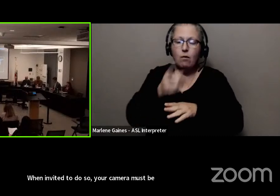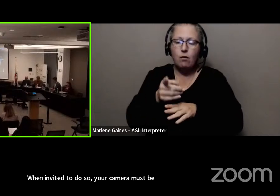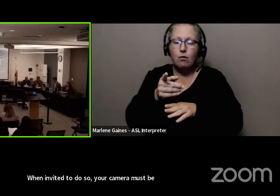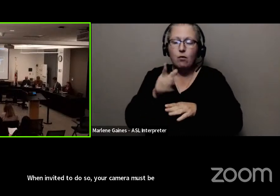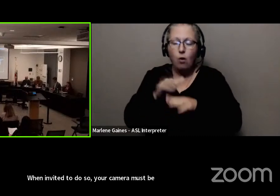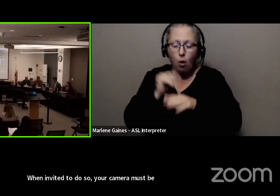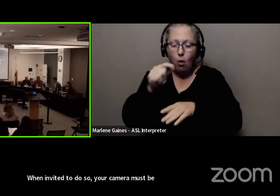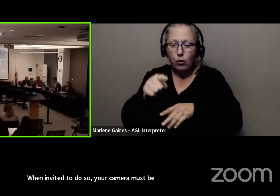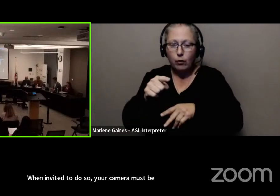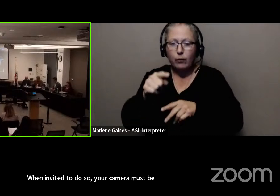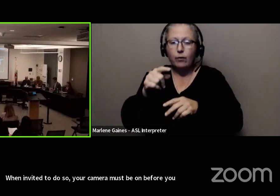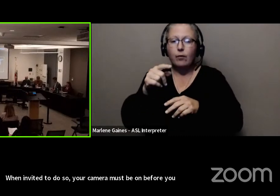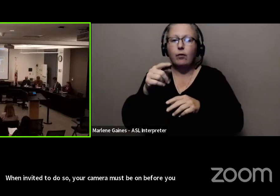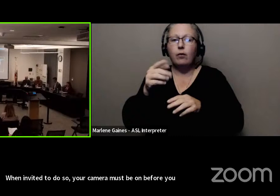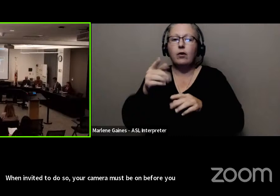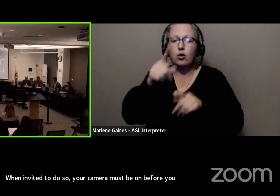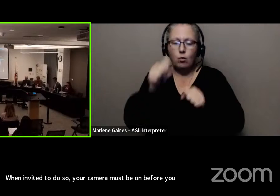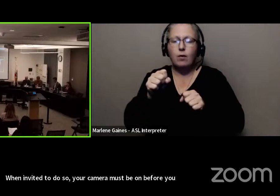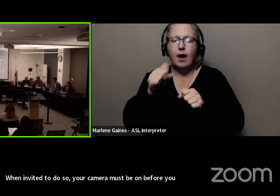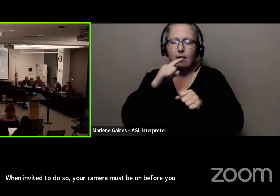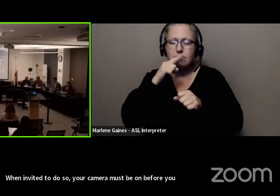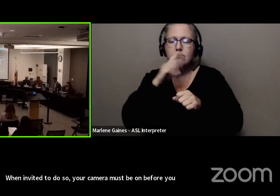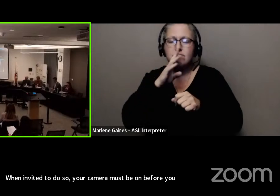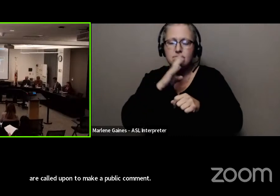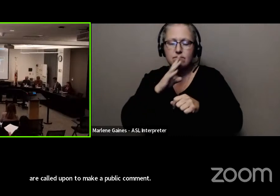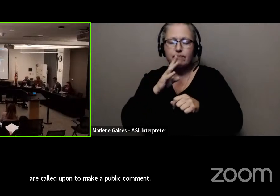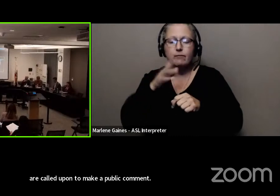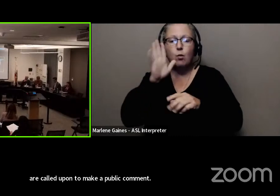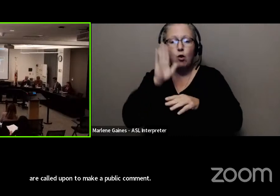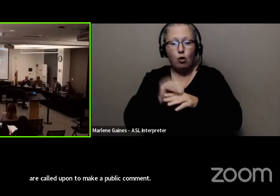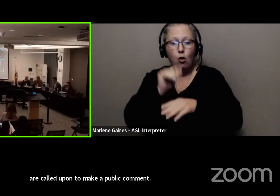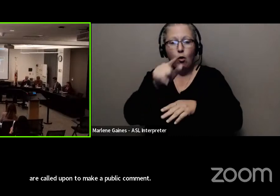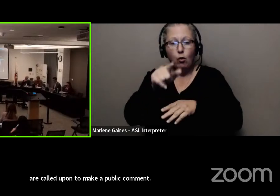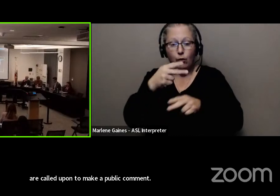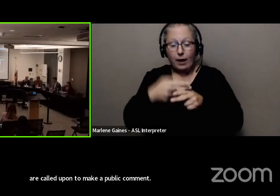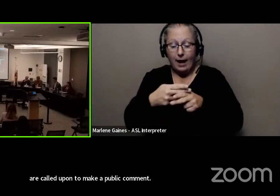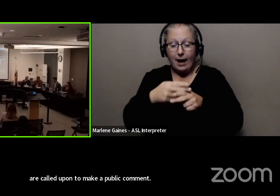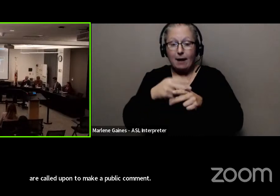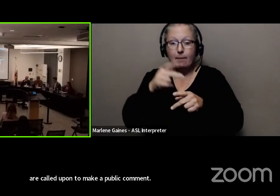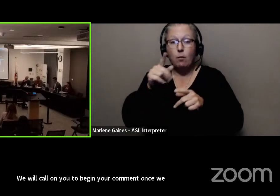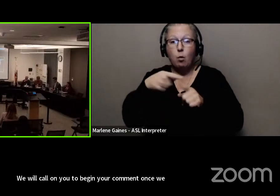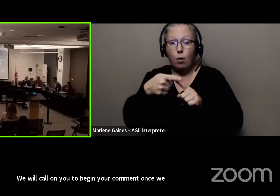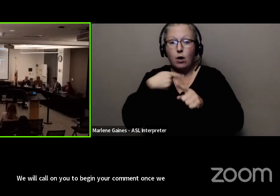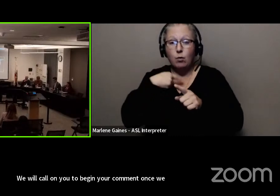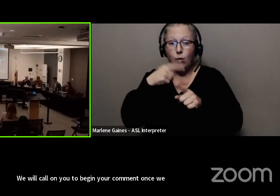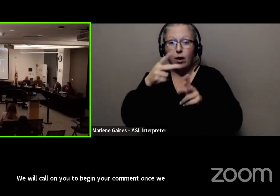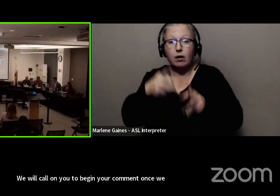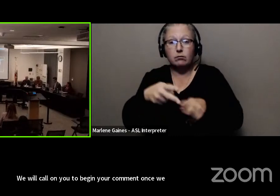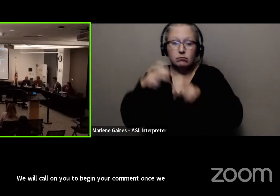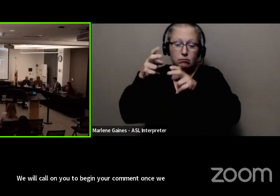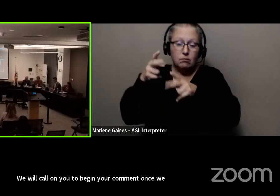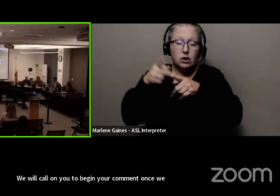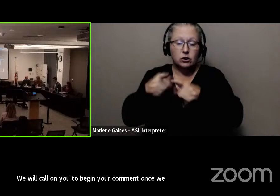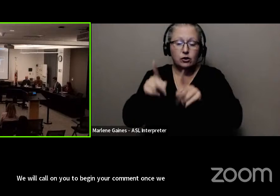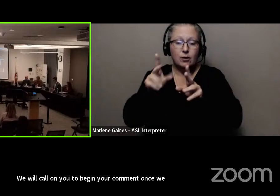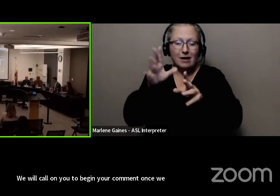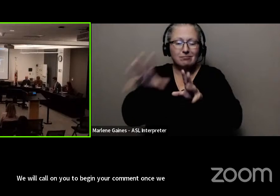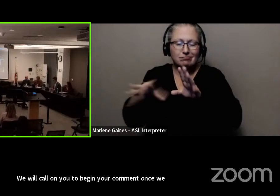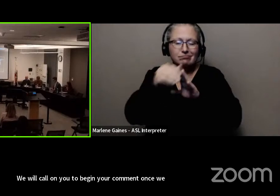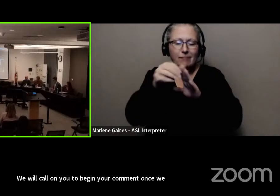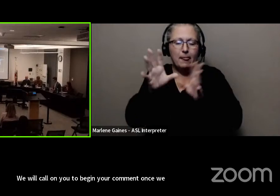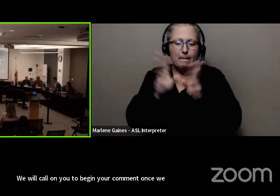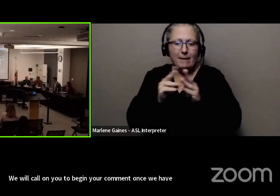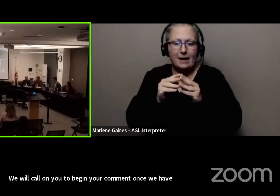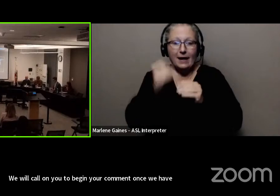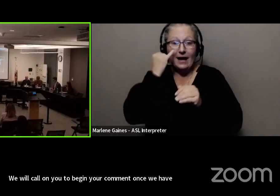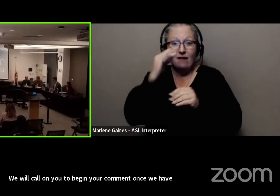upon to make a public comment. We will call on you to begin your comment once we have promoted you into the meeting. If